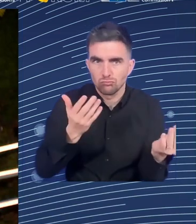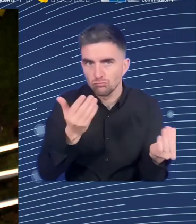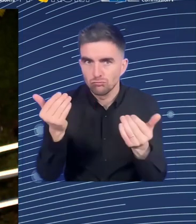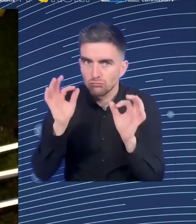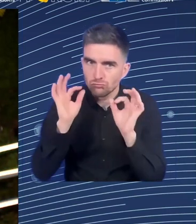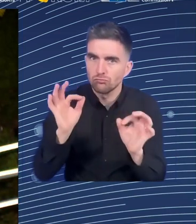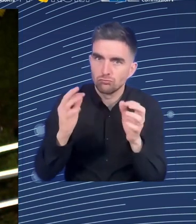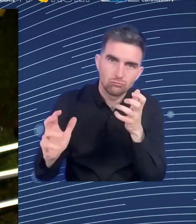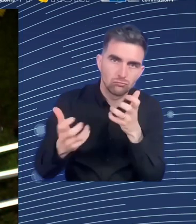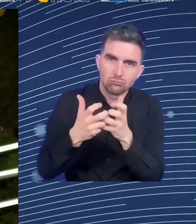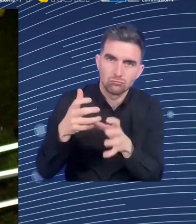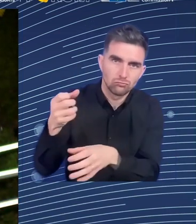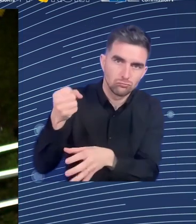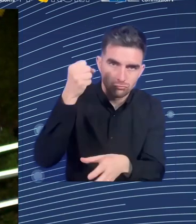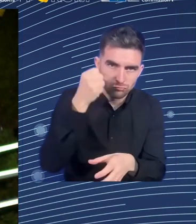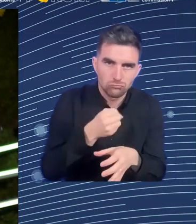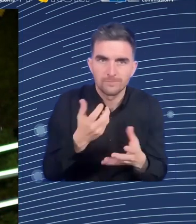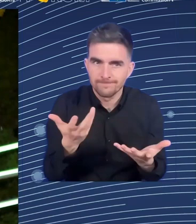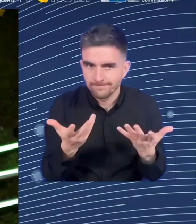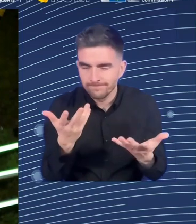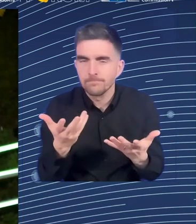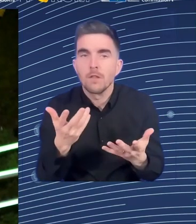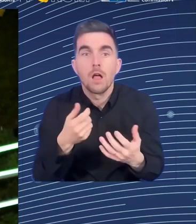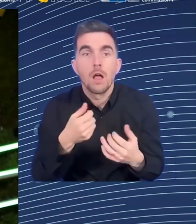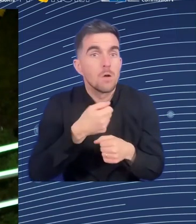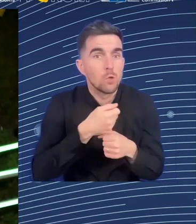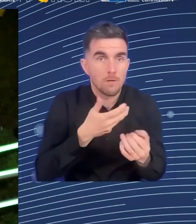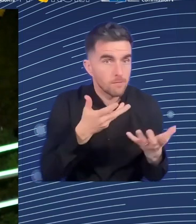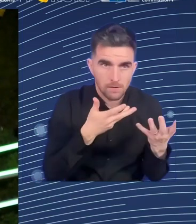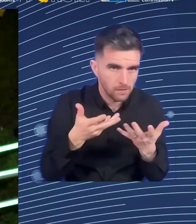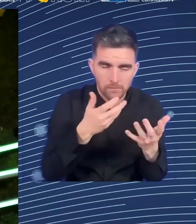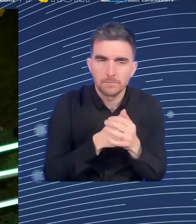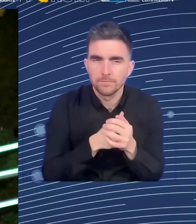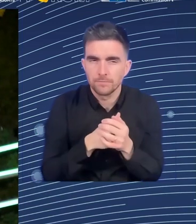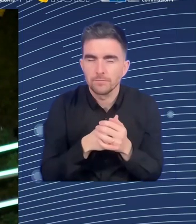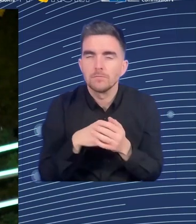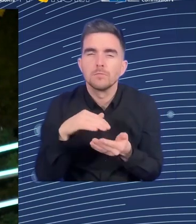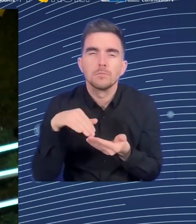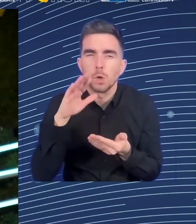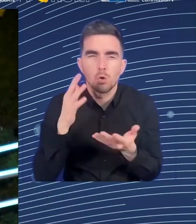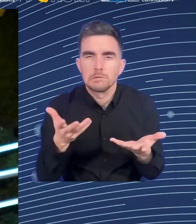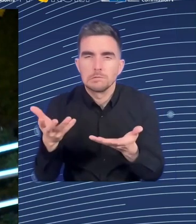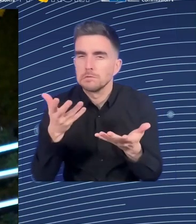their educational needs, while the big companies will be able to provide in-house training.